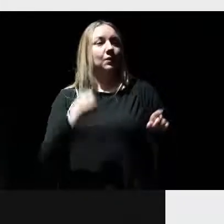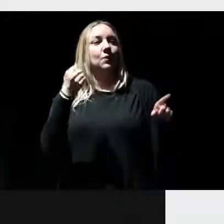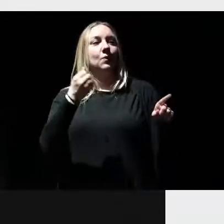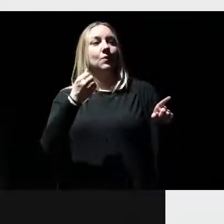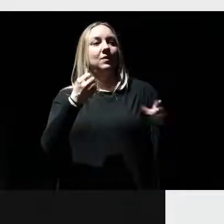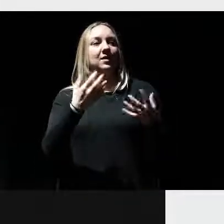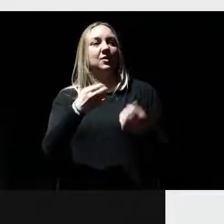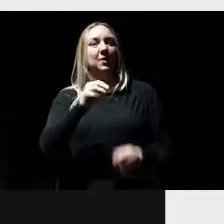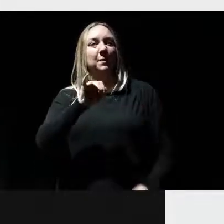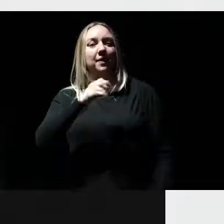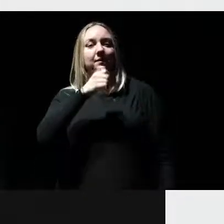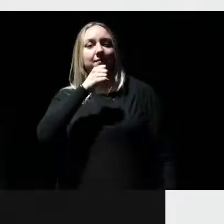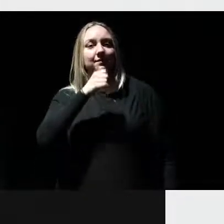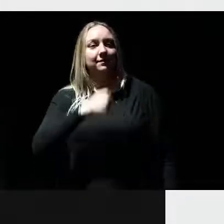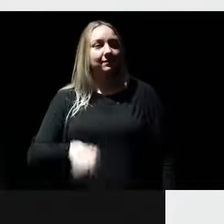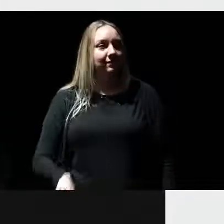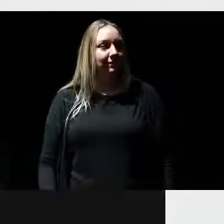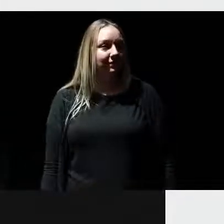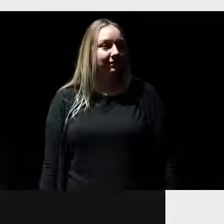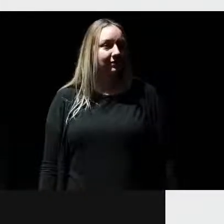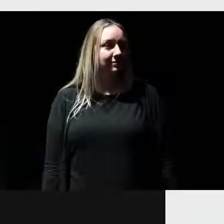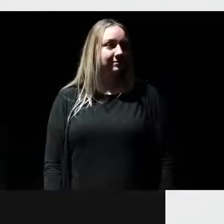Mike. Oh, that's right. Sorry.